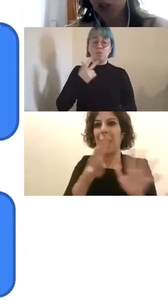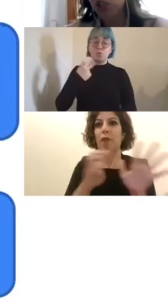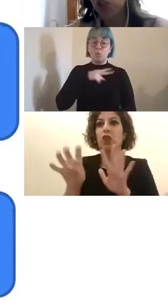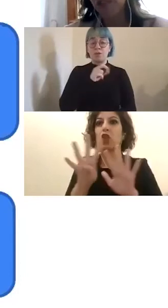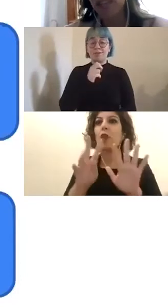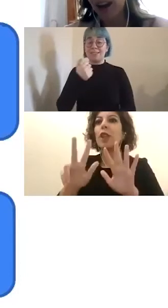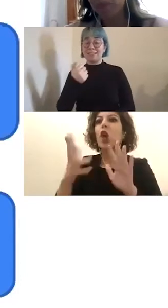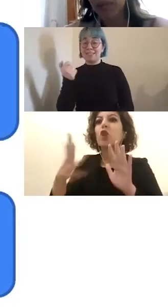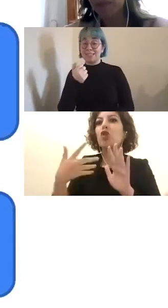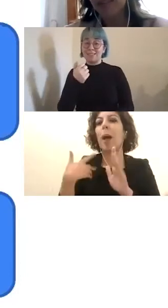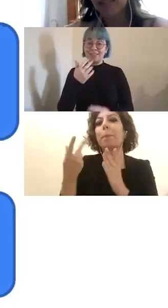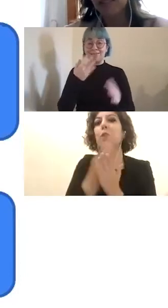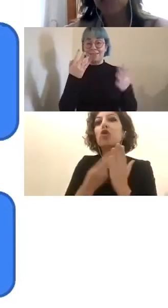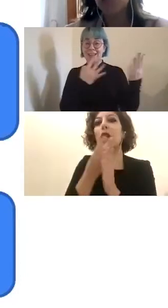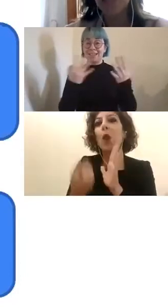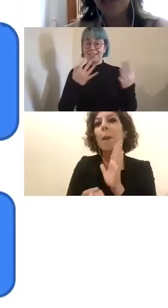dated 1998.